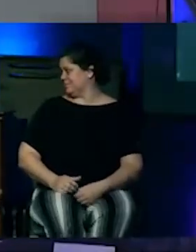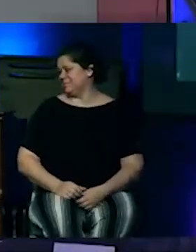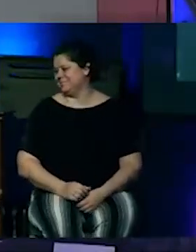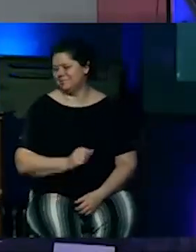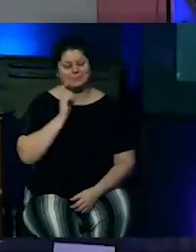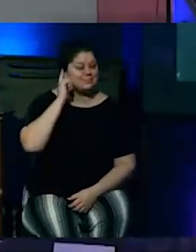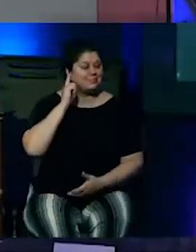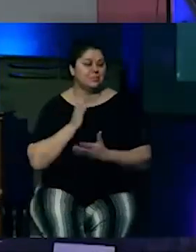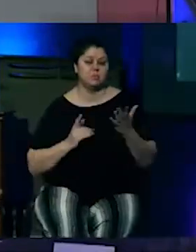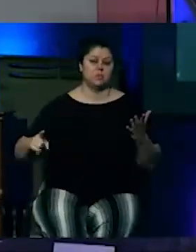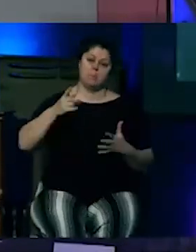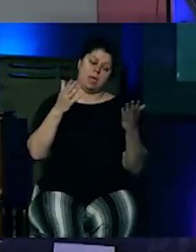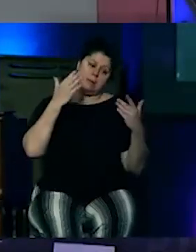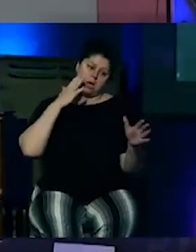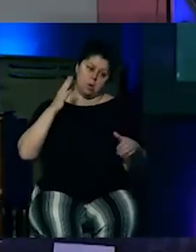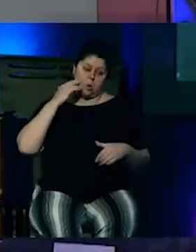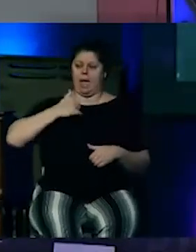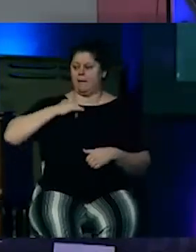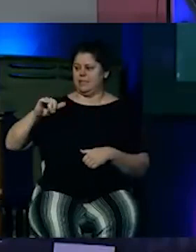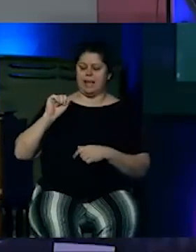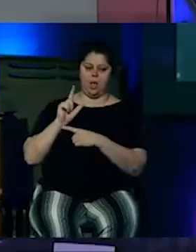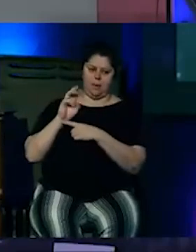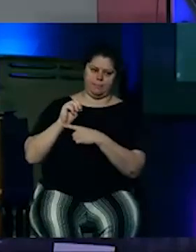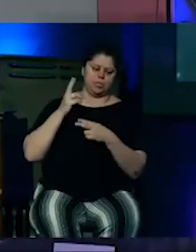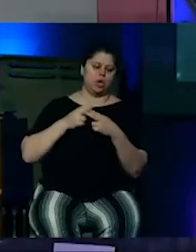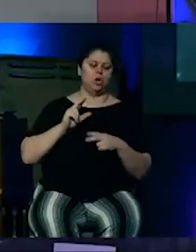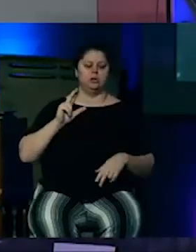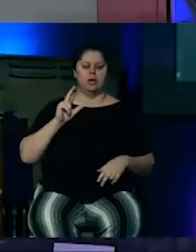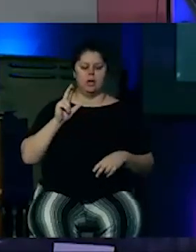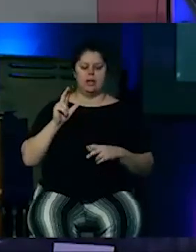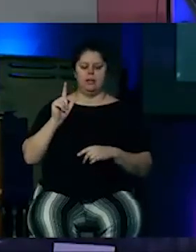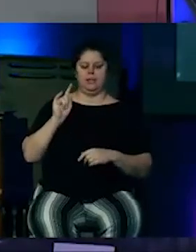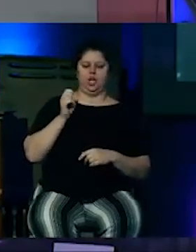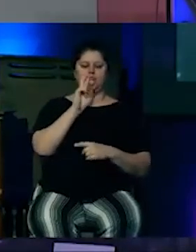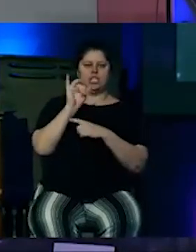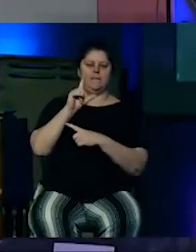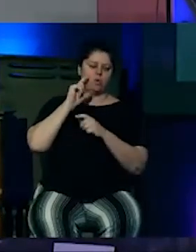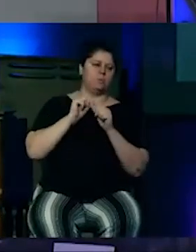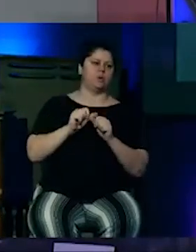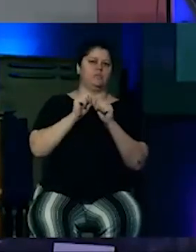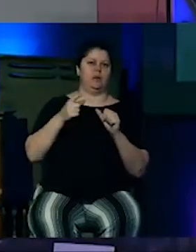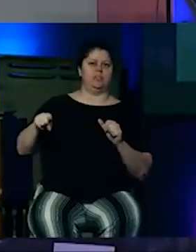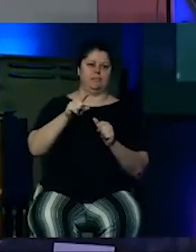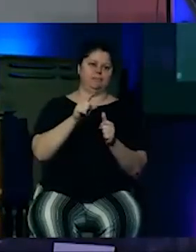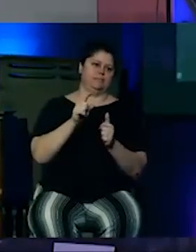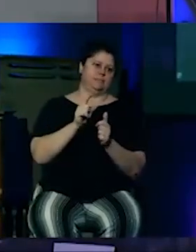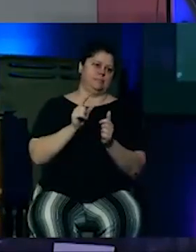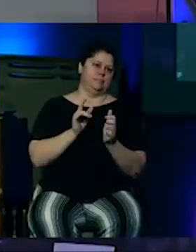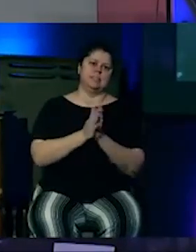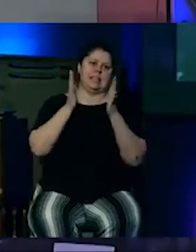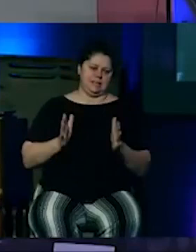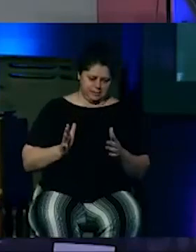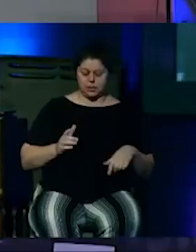Some of you may or may not know, I have this album. It's called A Liturgy for the Perseverance of the Saints. And I decided I want to take